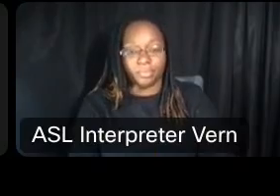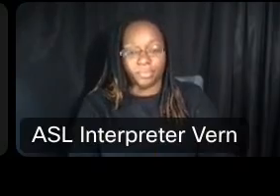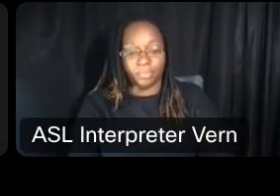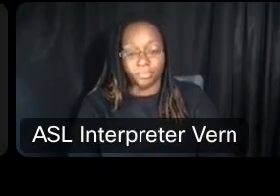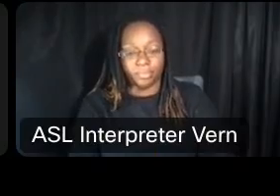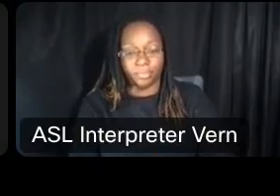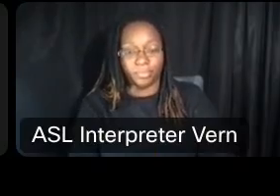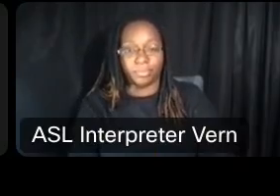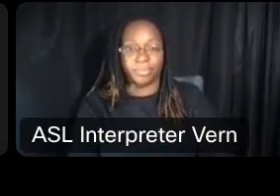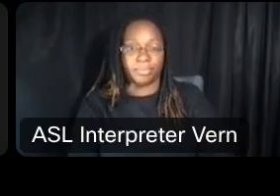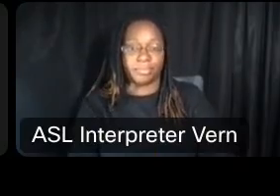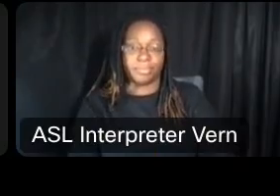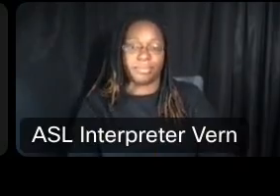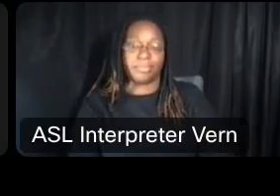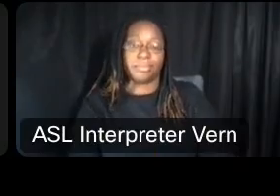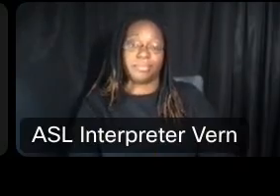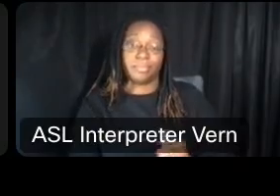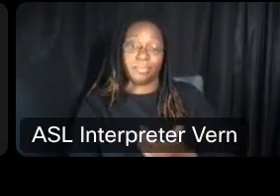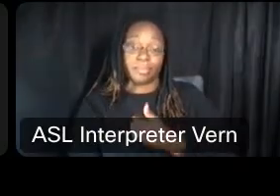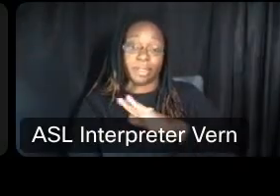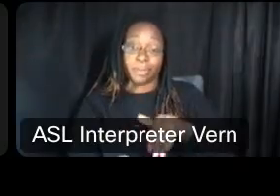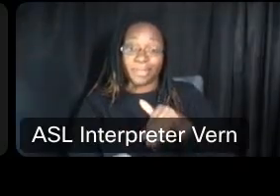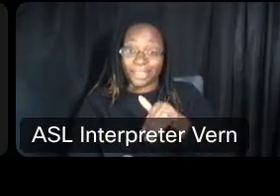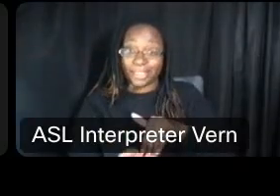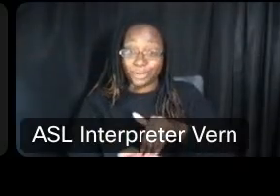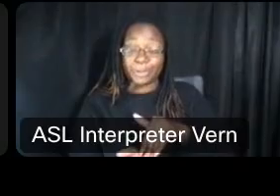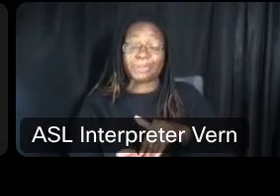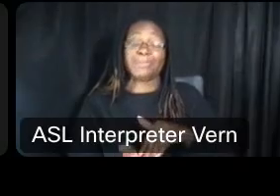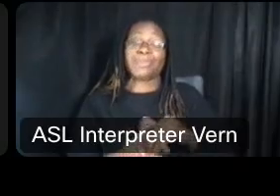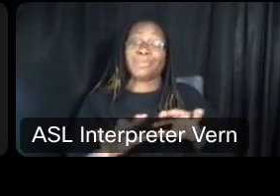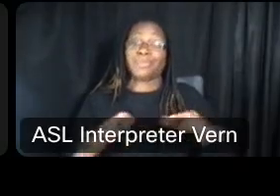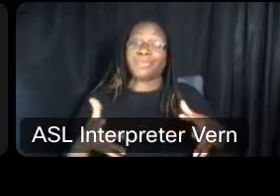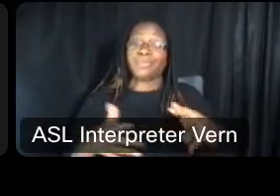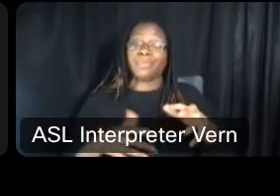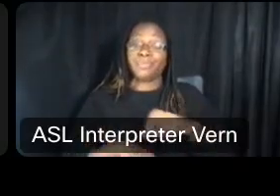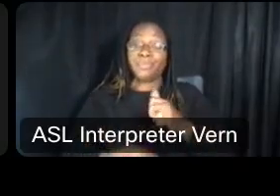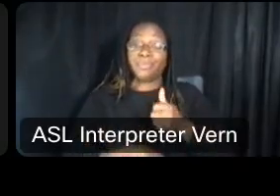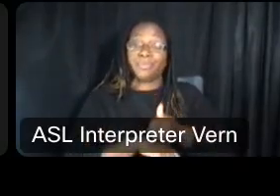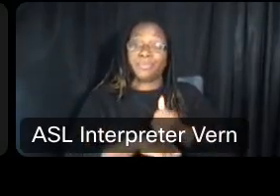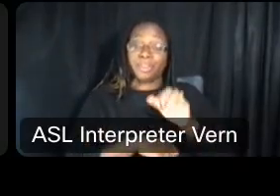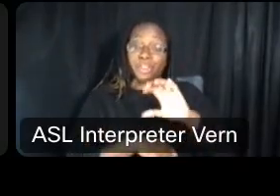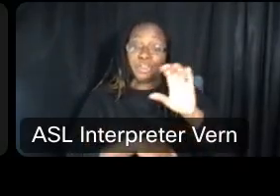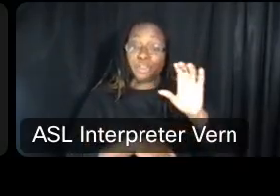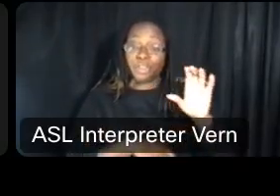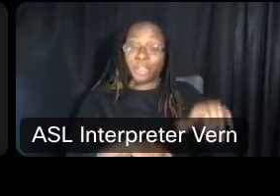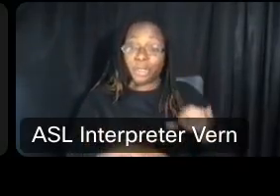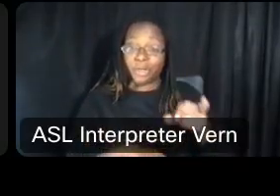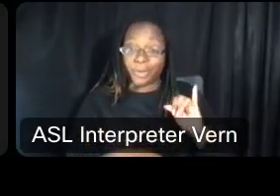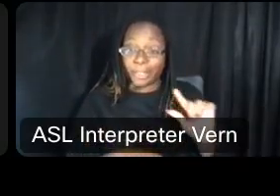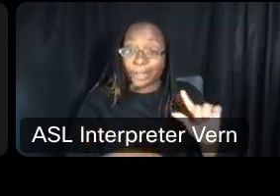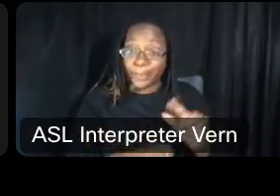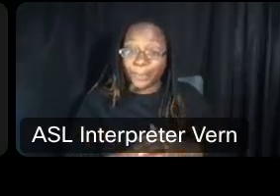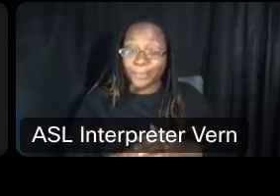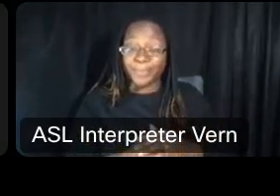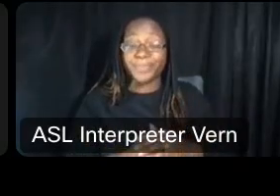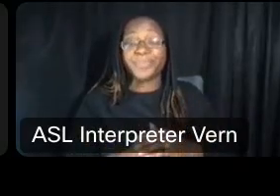Our center, including myself, we're located in the Chicago area. We're headquartered in Chicago,